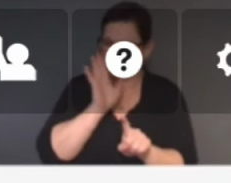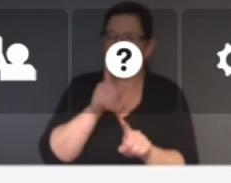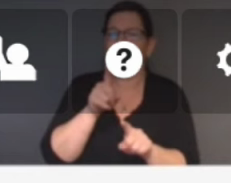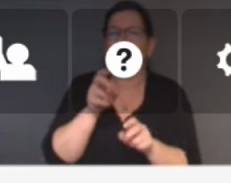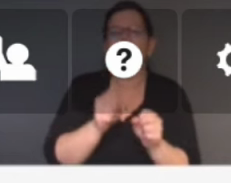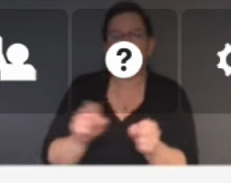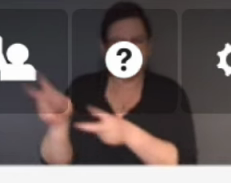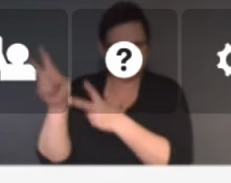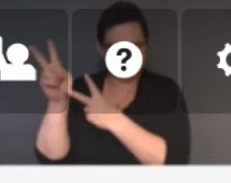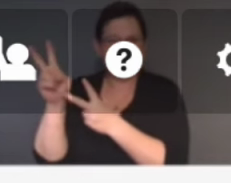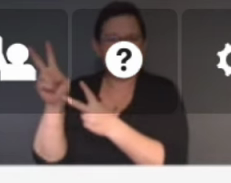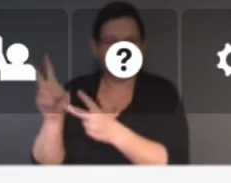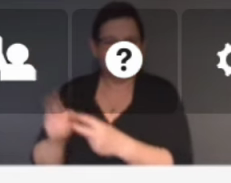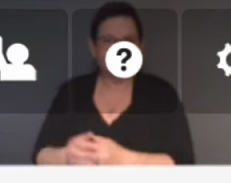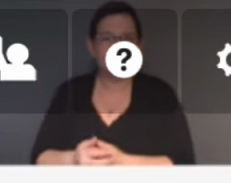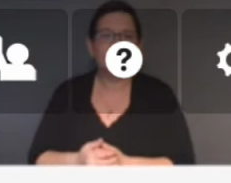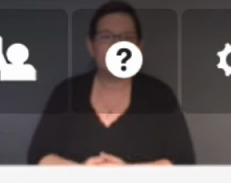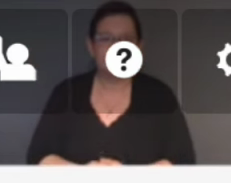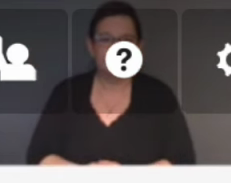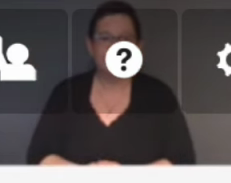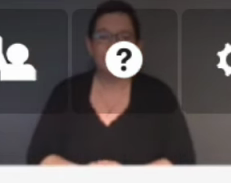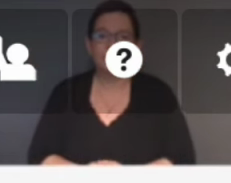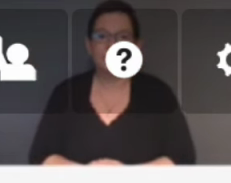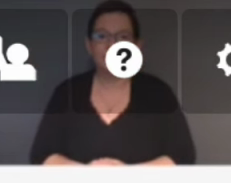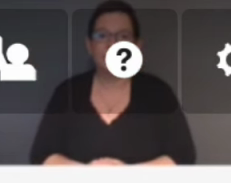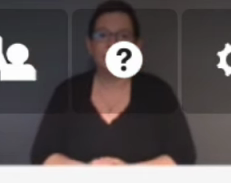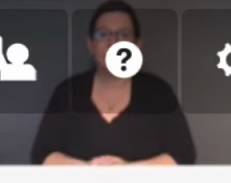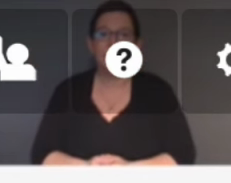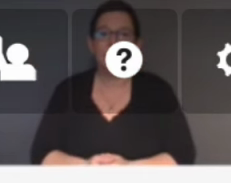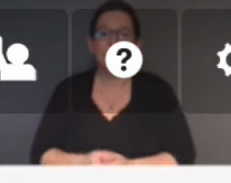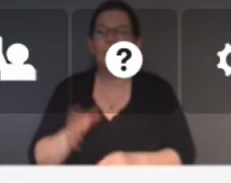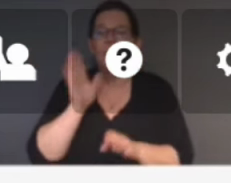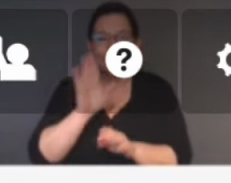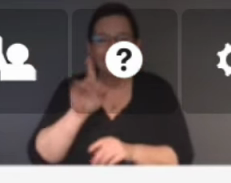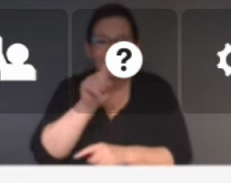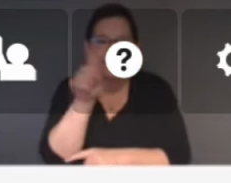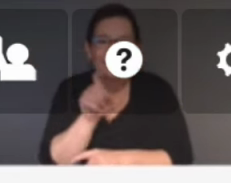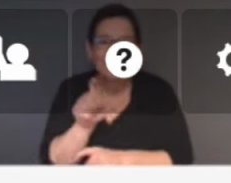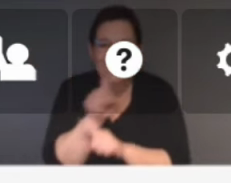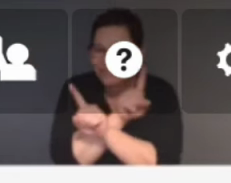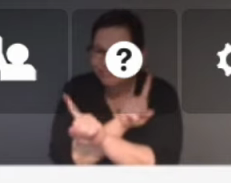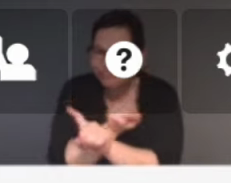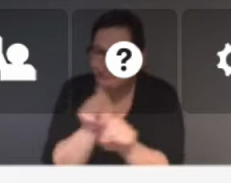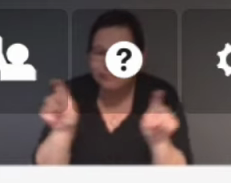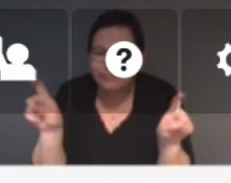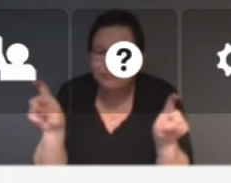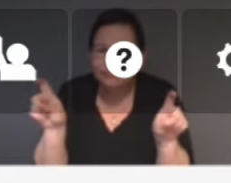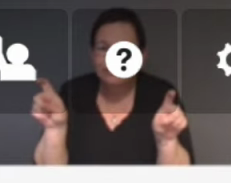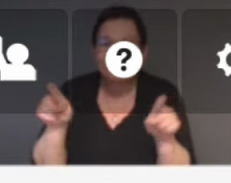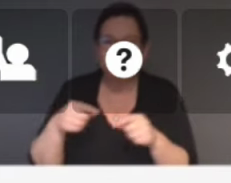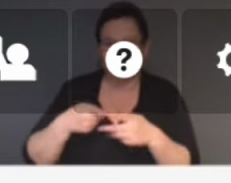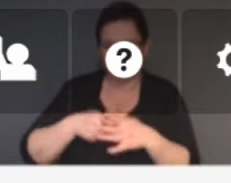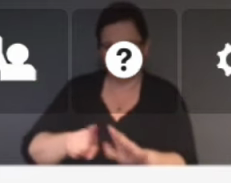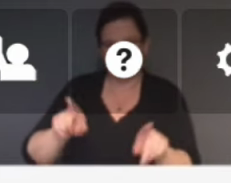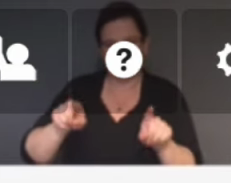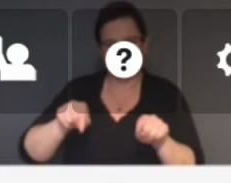this presentation. You can participate using the polls feature in the Slido window.